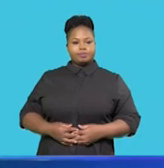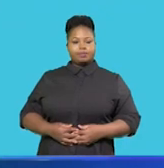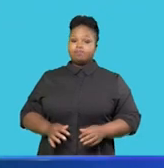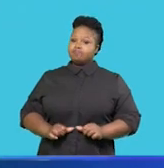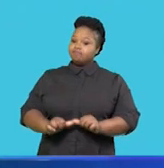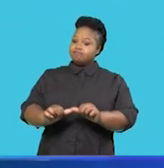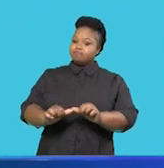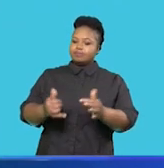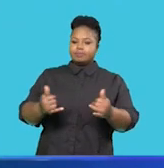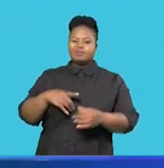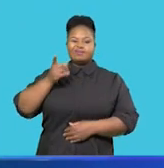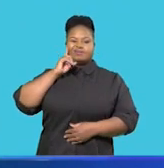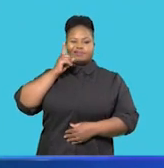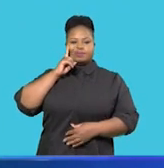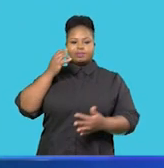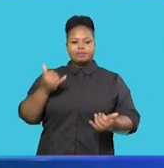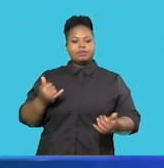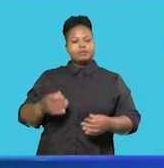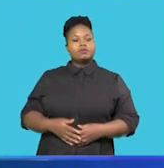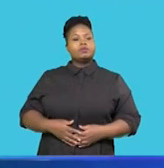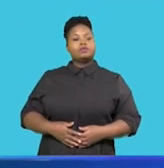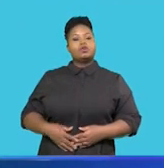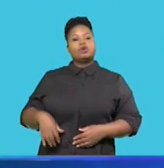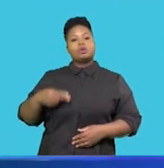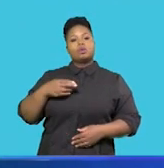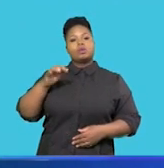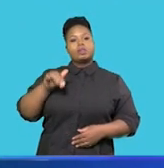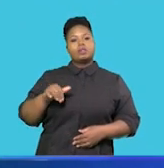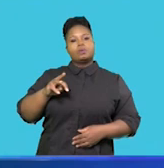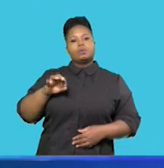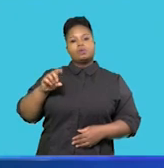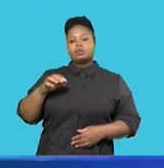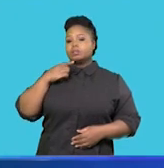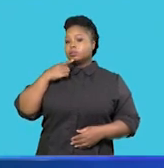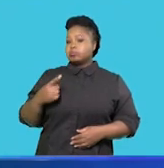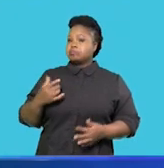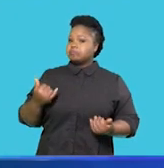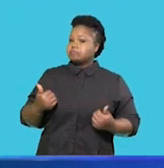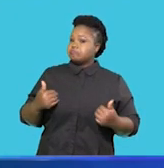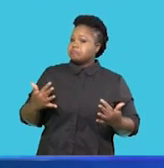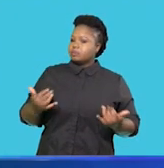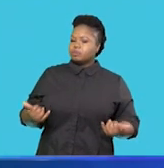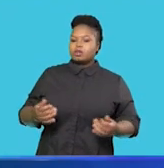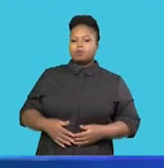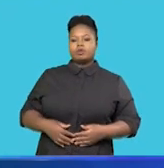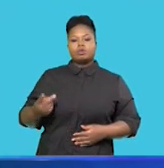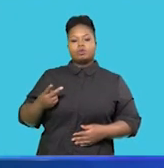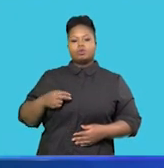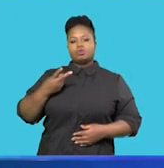Fa re tswela pele re lebelela metshameko ya tsa makgarebe, kgaisano ya Hollywoodbets e tlile go ka simolola setlha sa borataro sa ngwaga